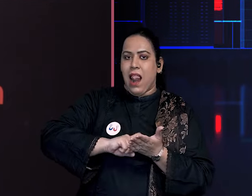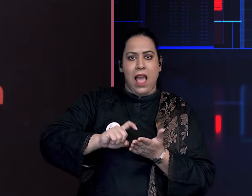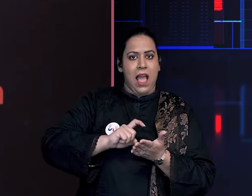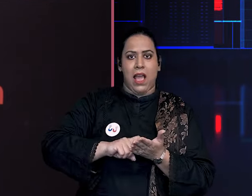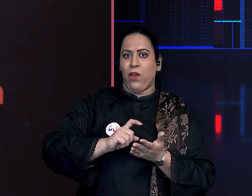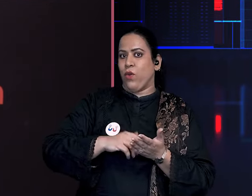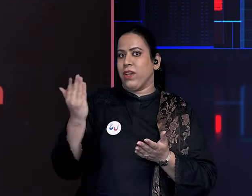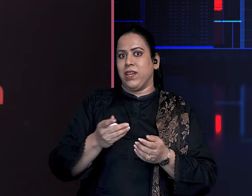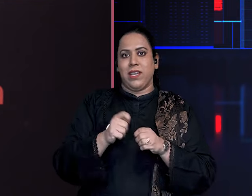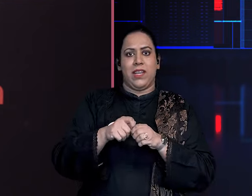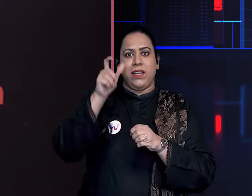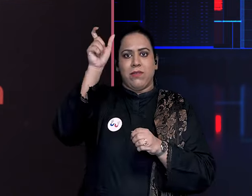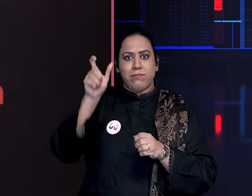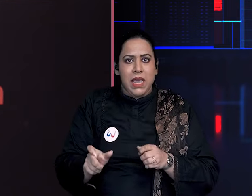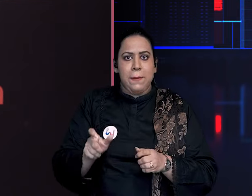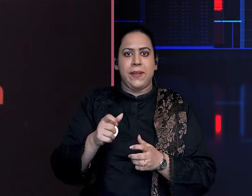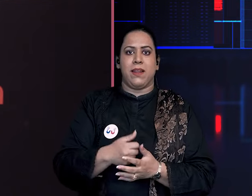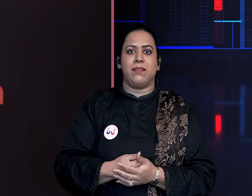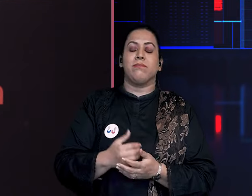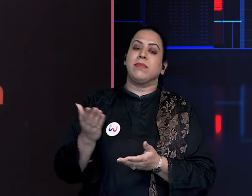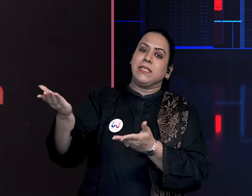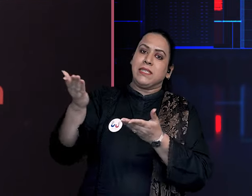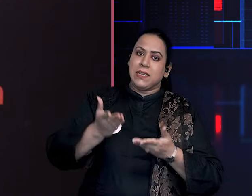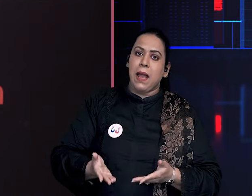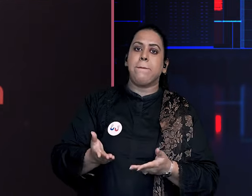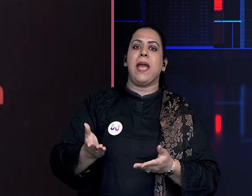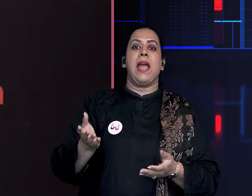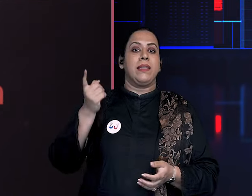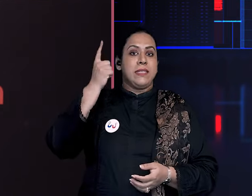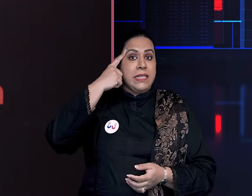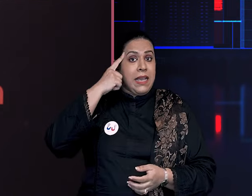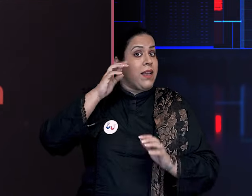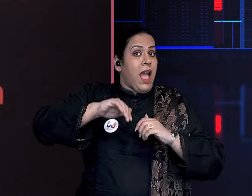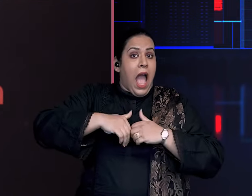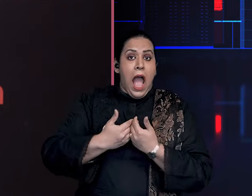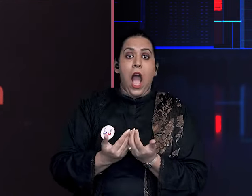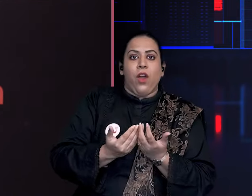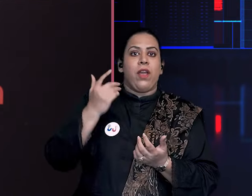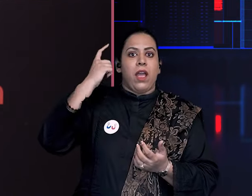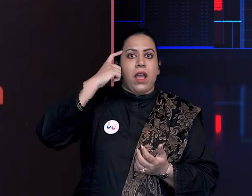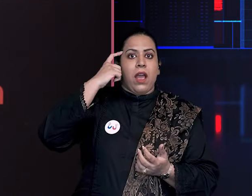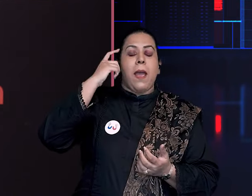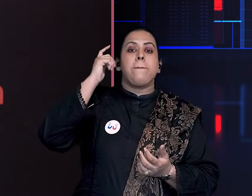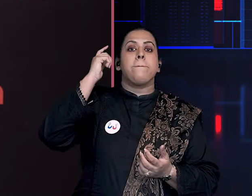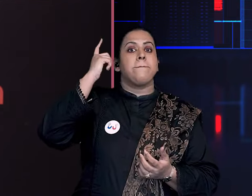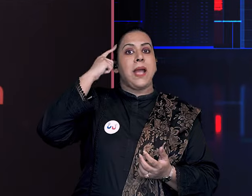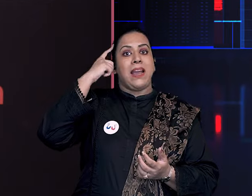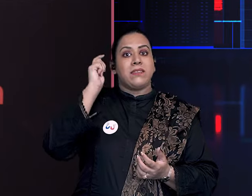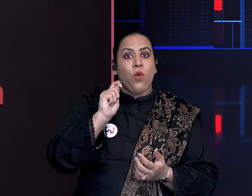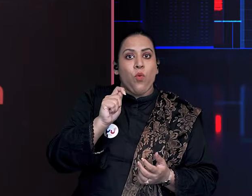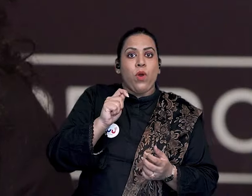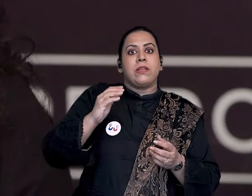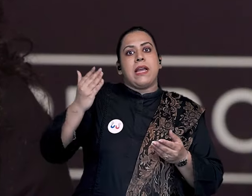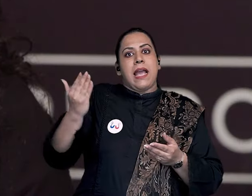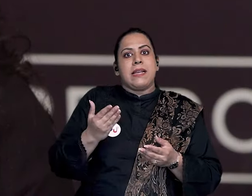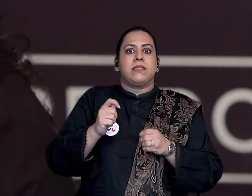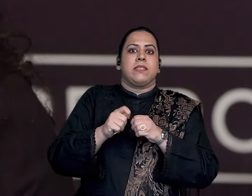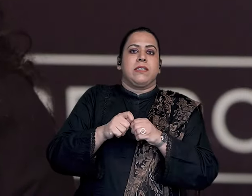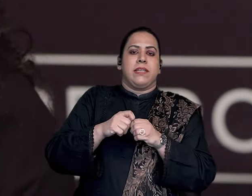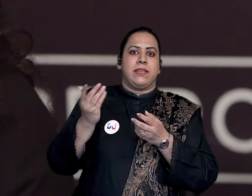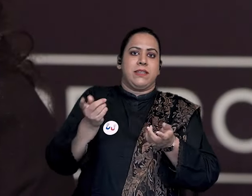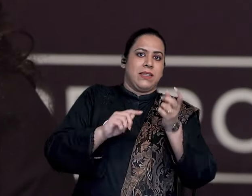with interaction with people from the factory, whether it's coming out in a form of a